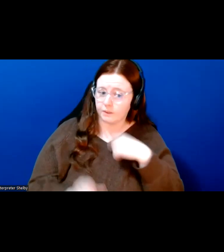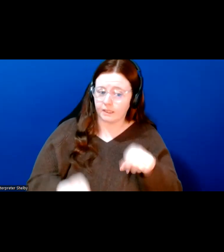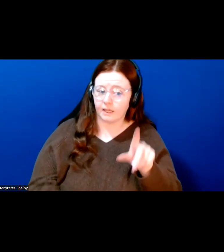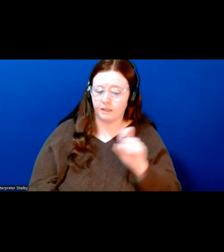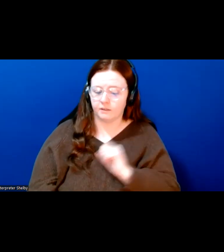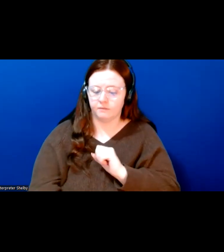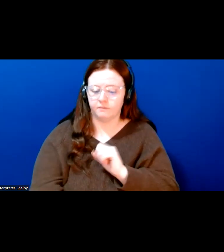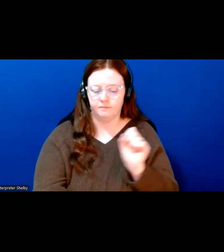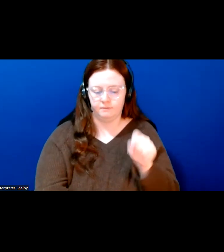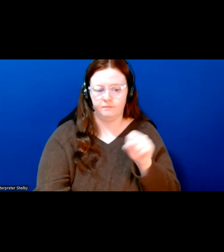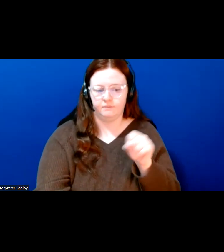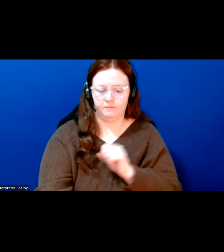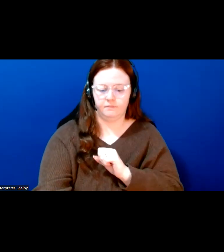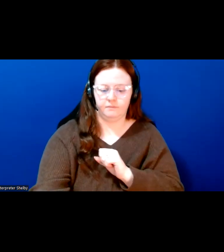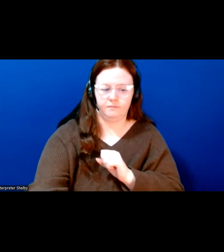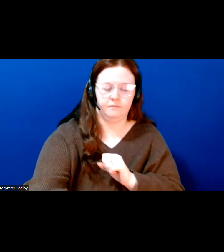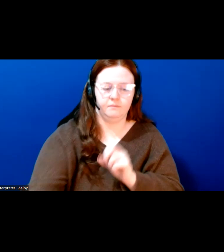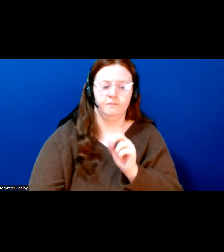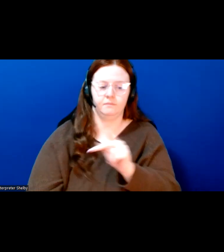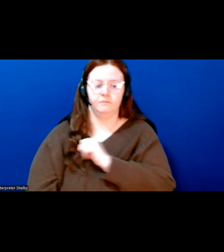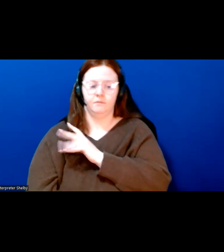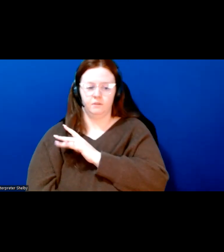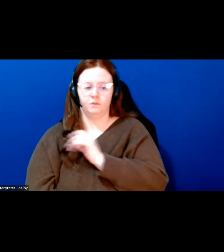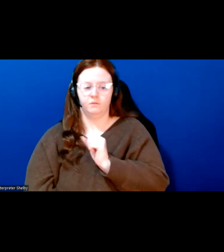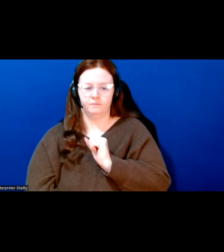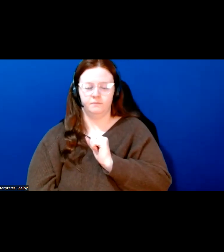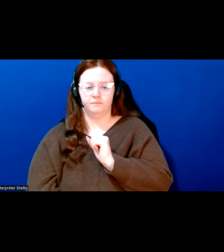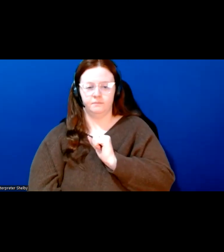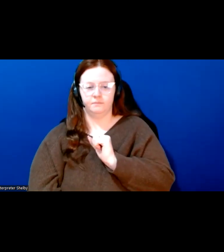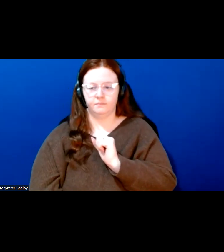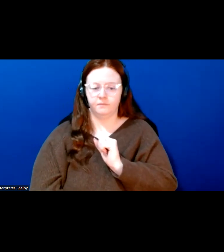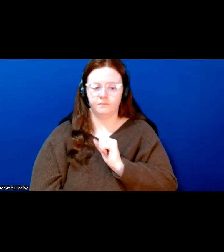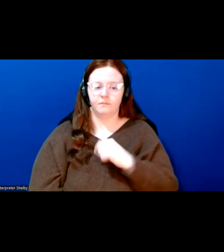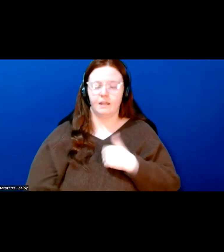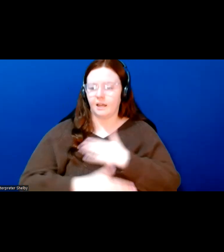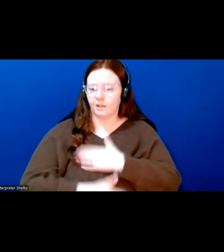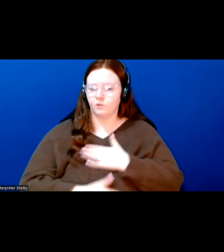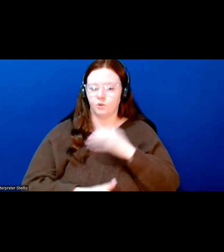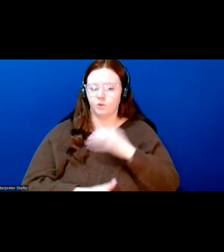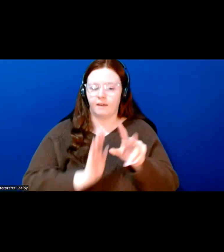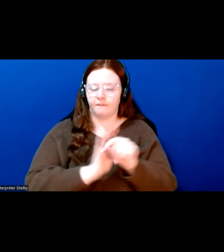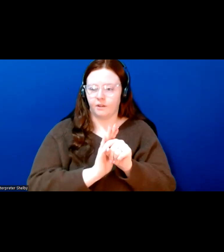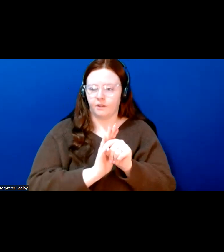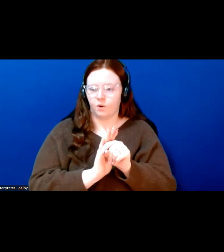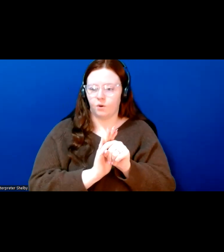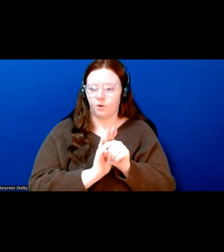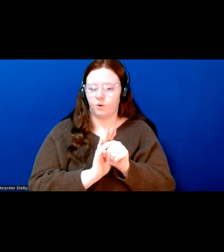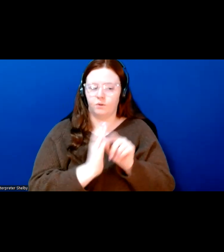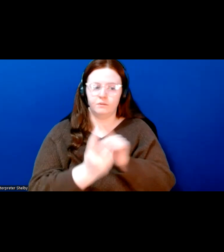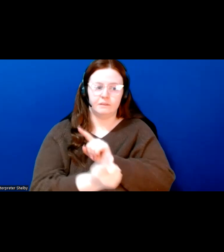Yes, we can. Okay, cool. I really enjoy that video, Meet You at the Quad, because it